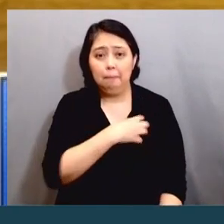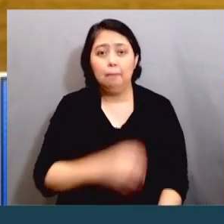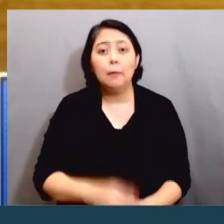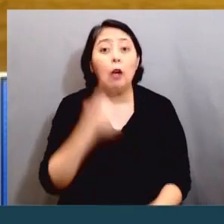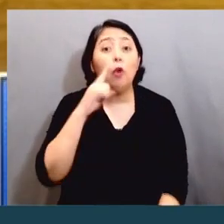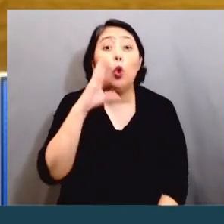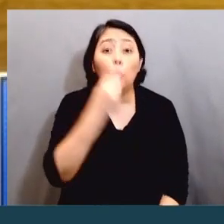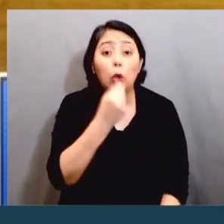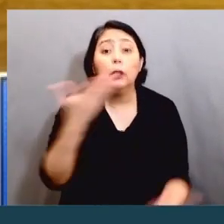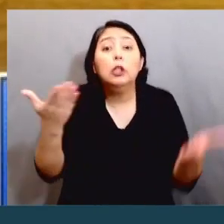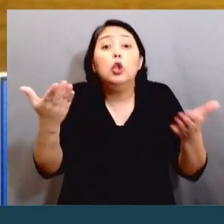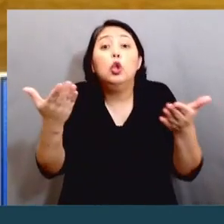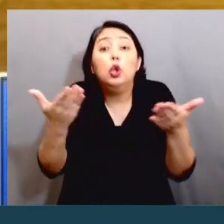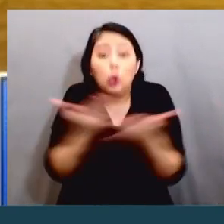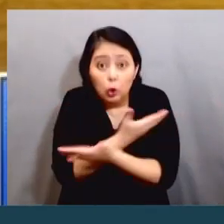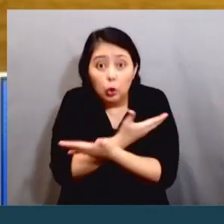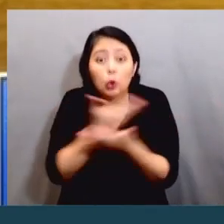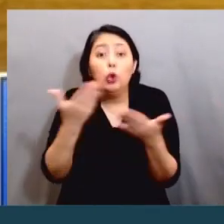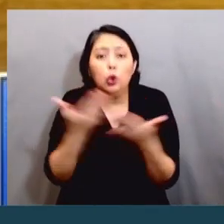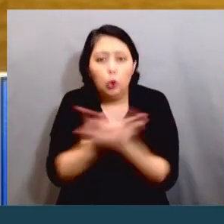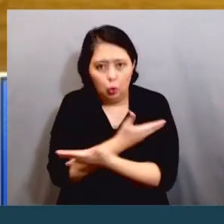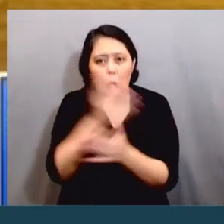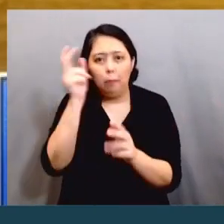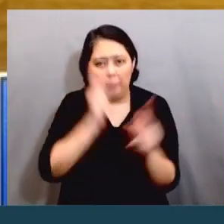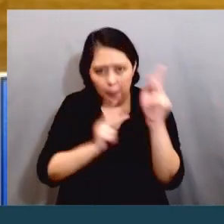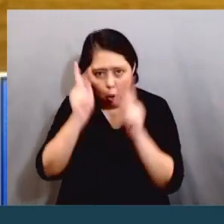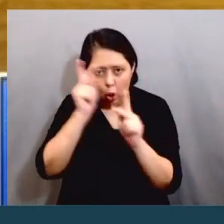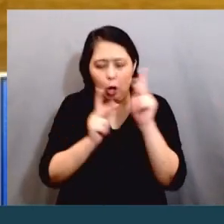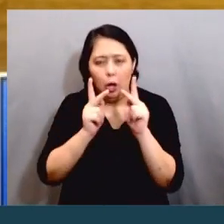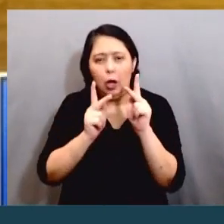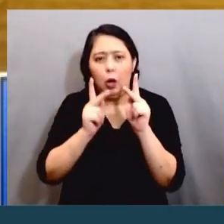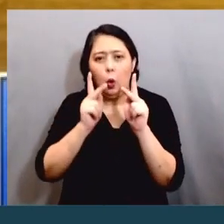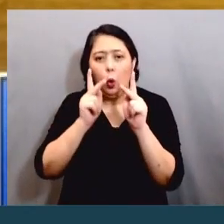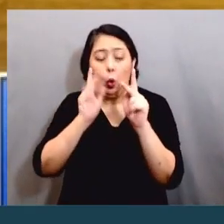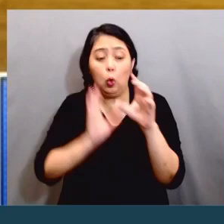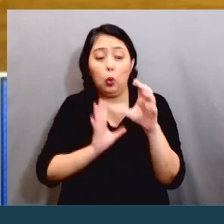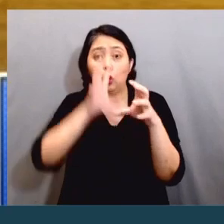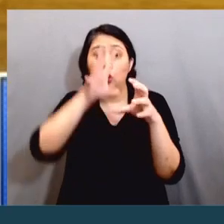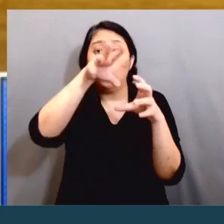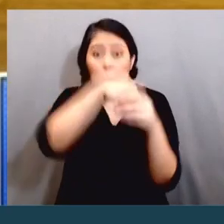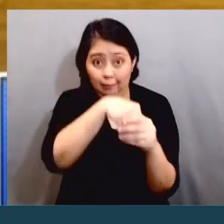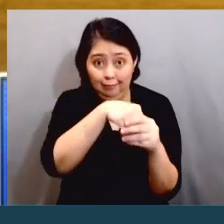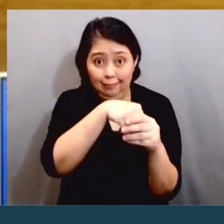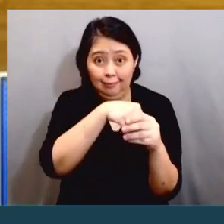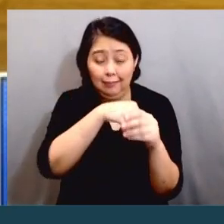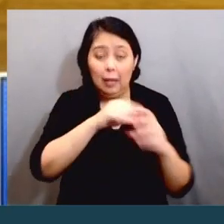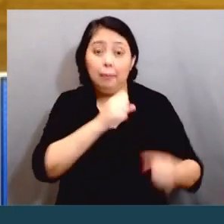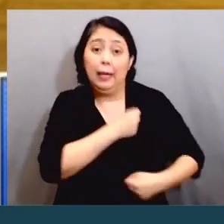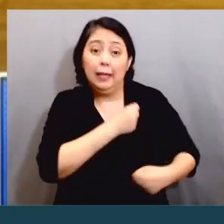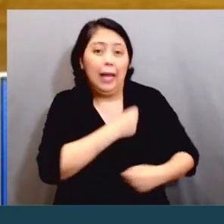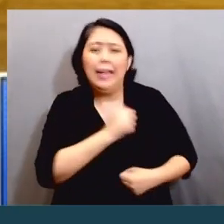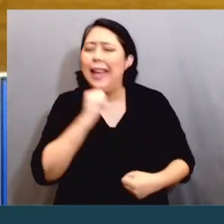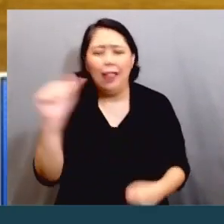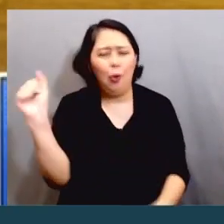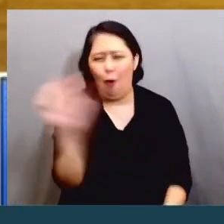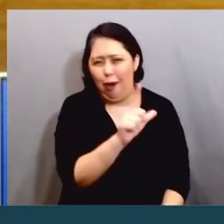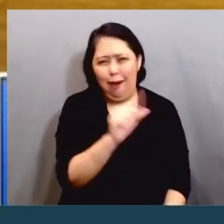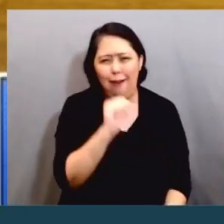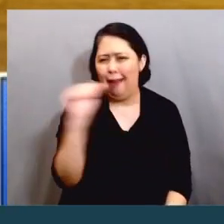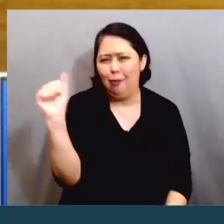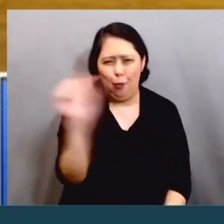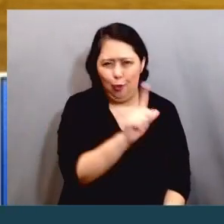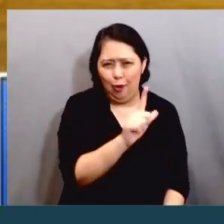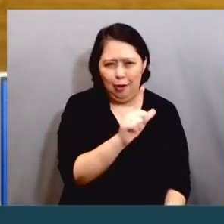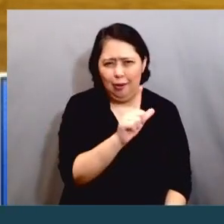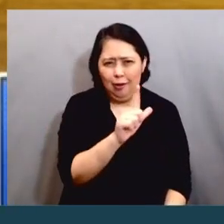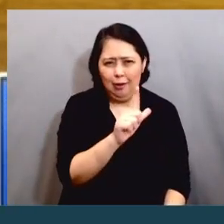entrants of the military and civil. Hindi ho lahat. Cannot be that we have to pay